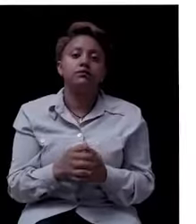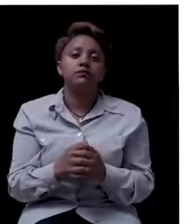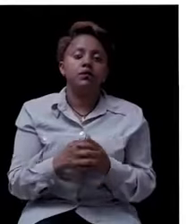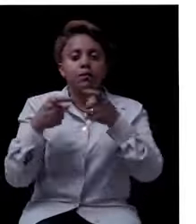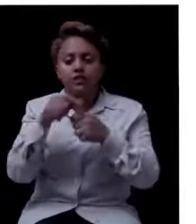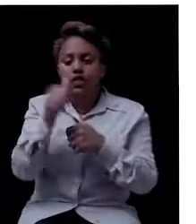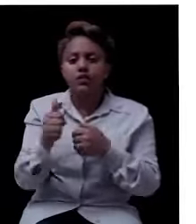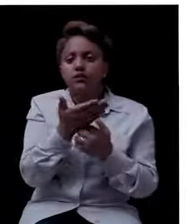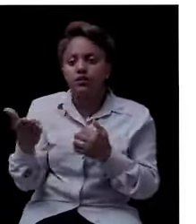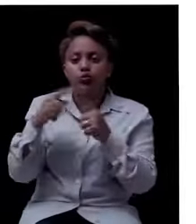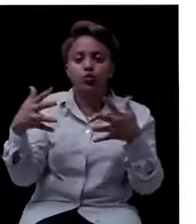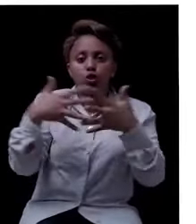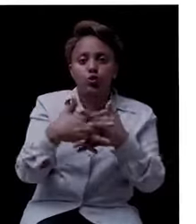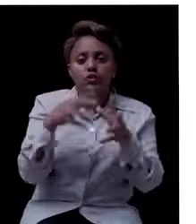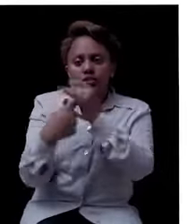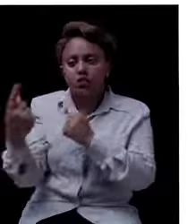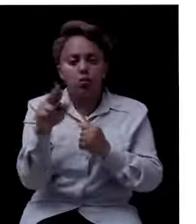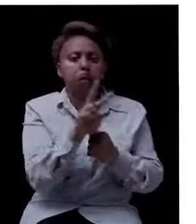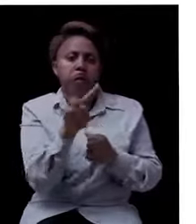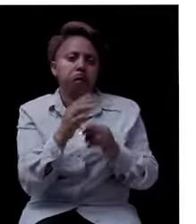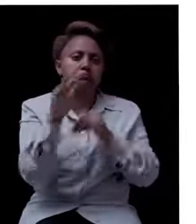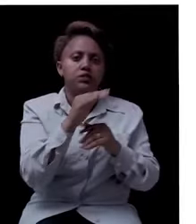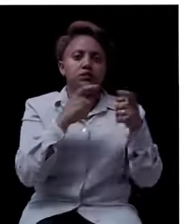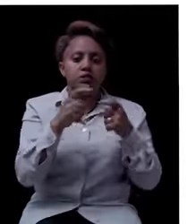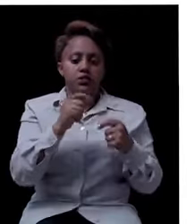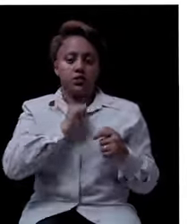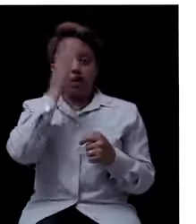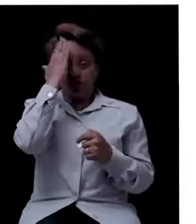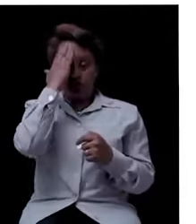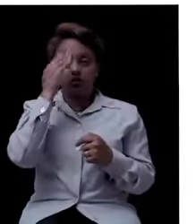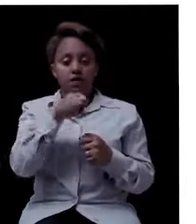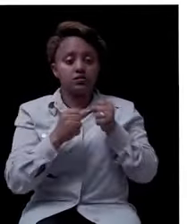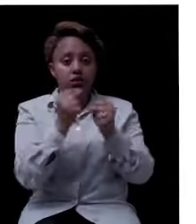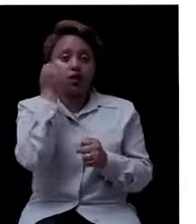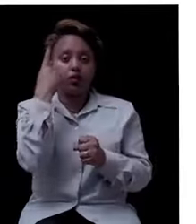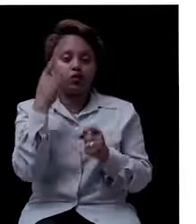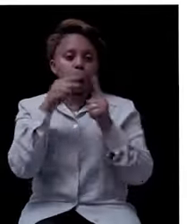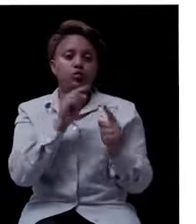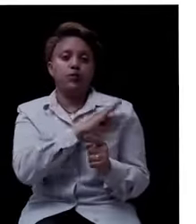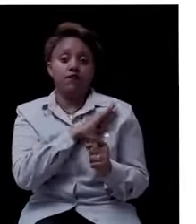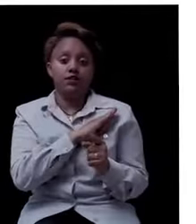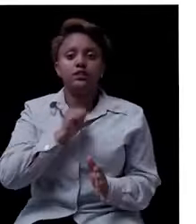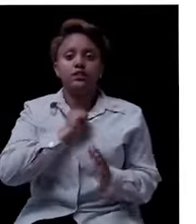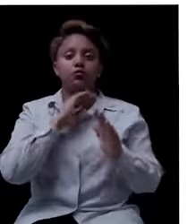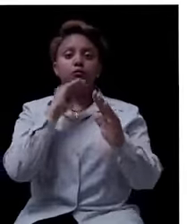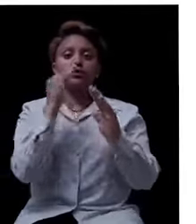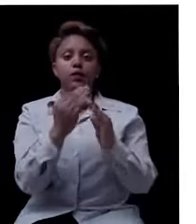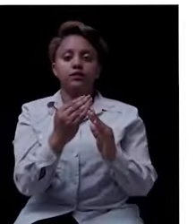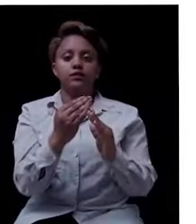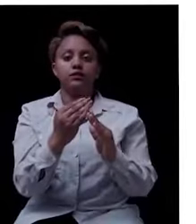properties. Self-awareness. The system is aware of its state and its behaviors.